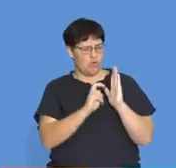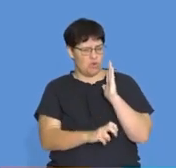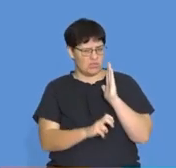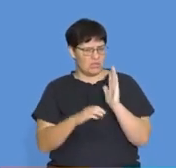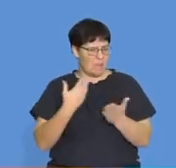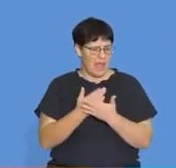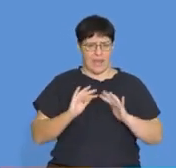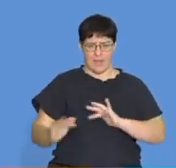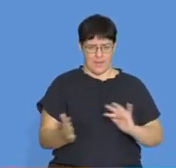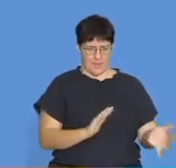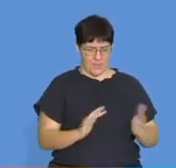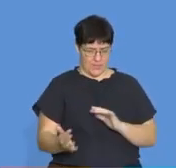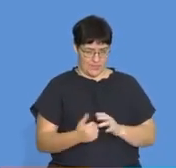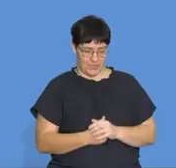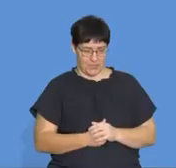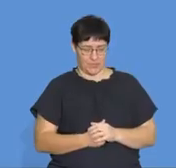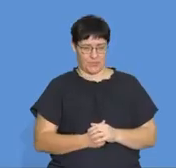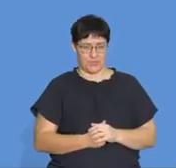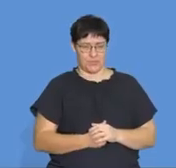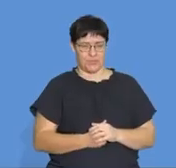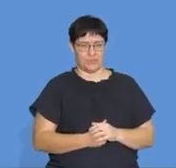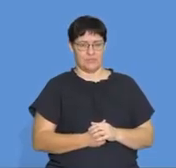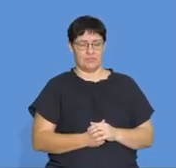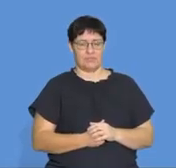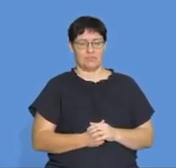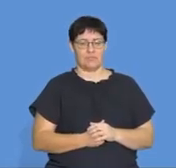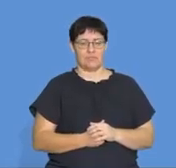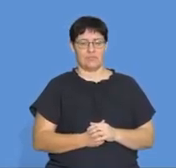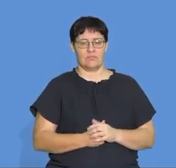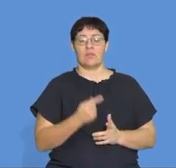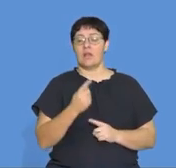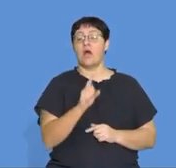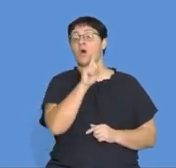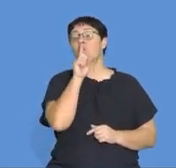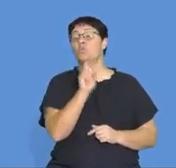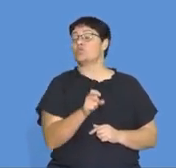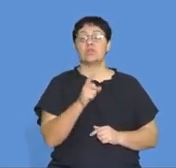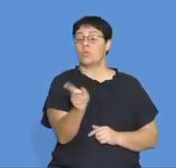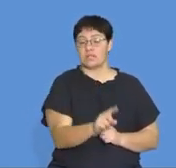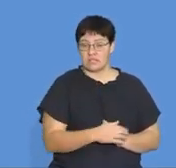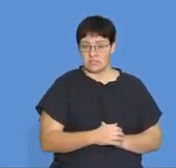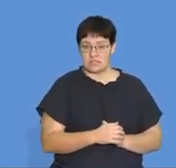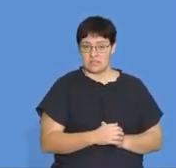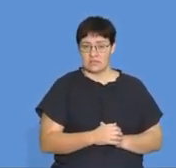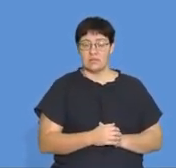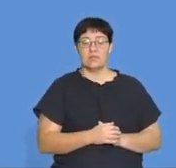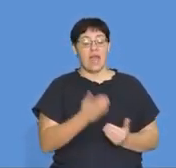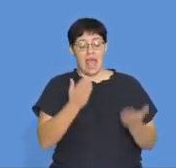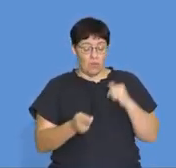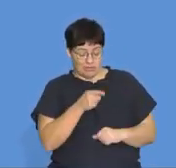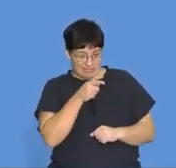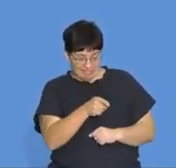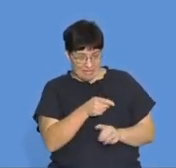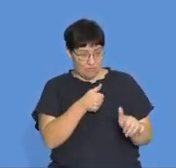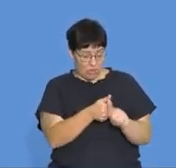I've been talking about. Let's look at it. So, the question will always be solve the following equation.